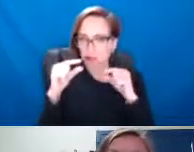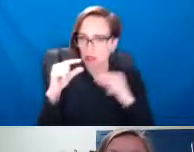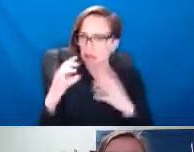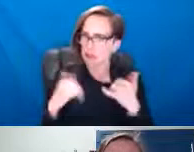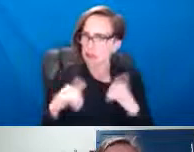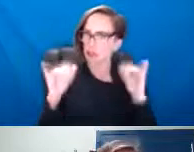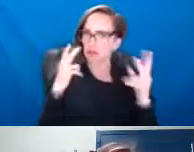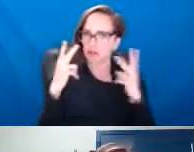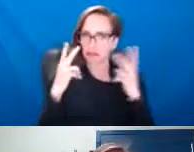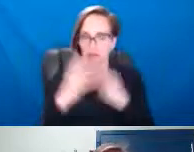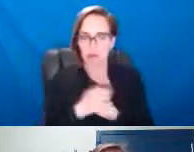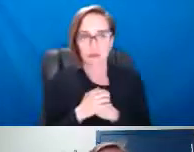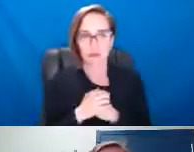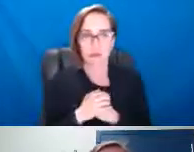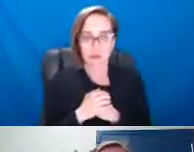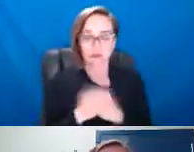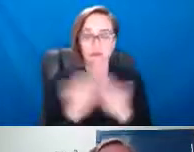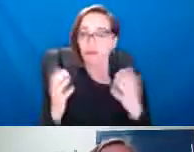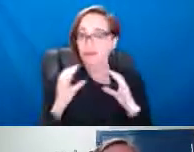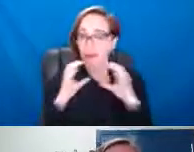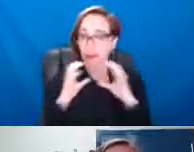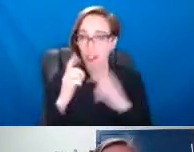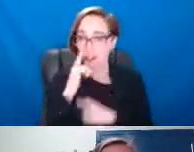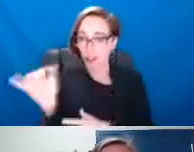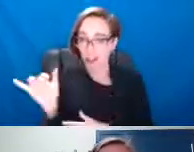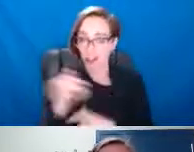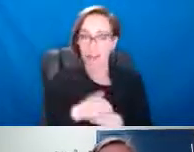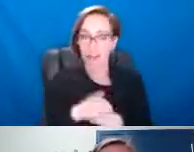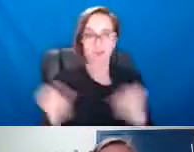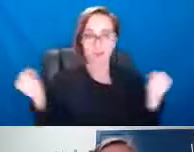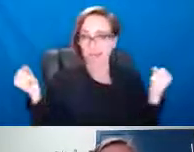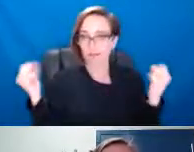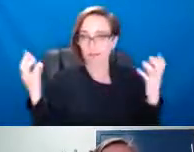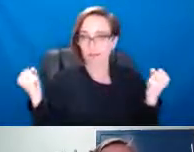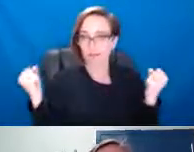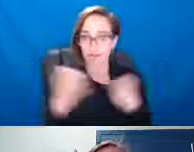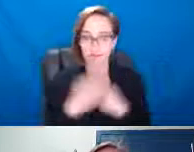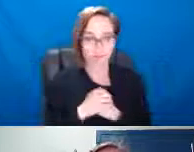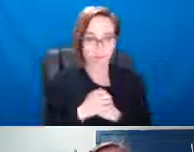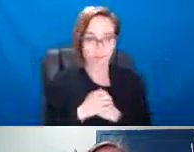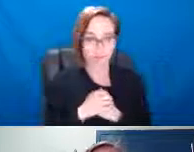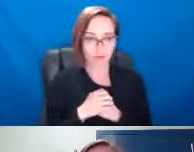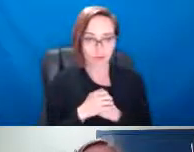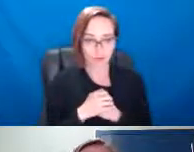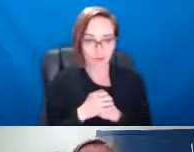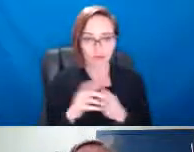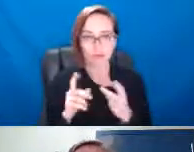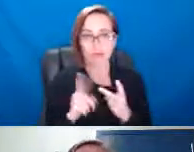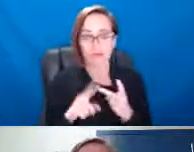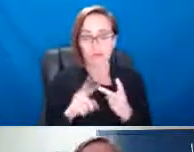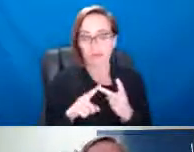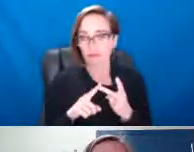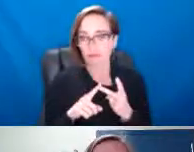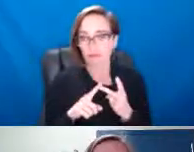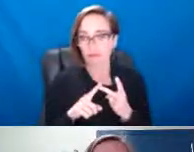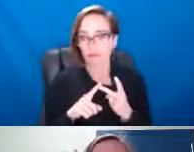The communication options that we have here are American Sign Language. And I'm also putting on here that they